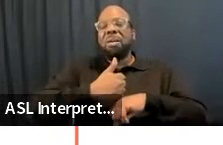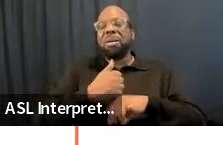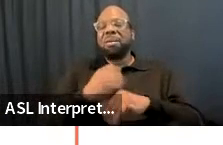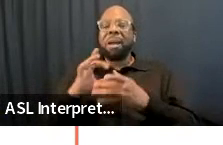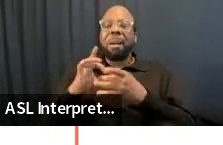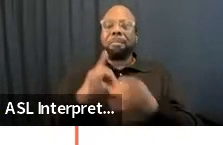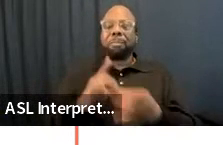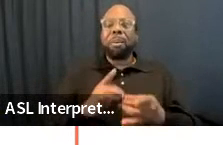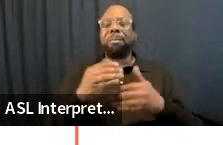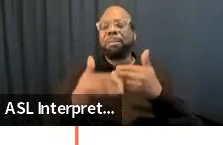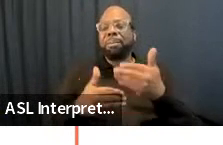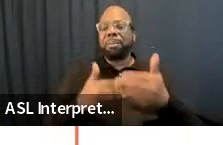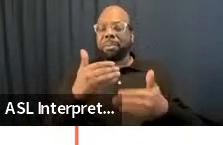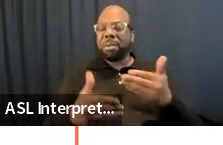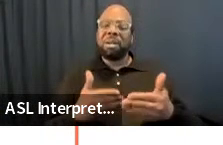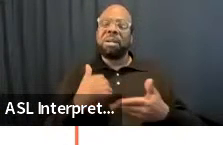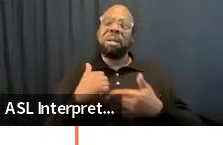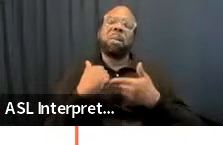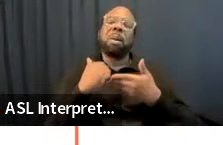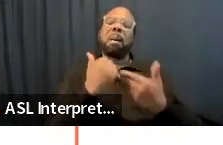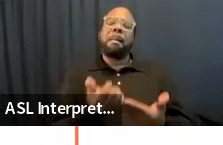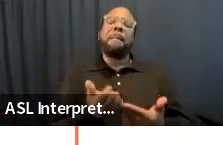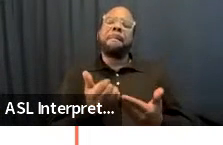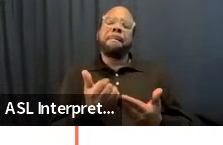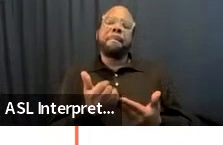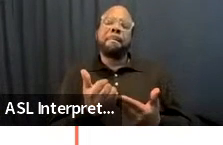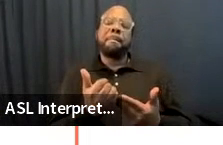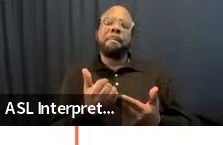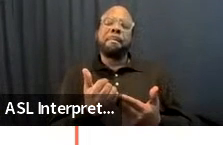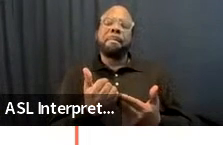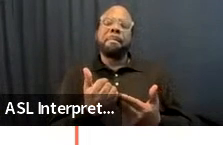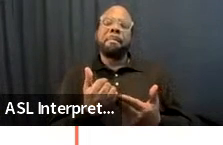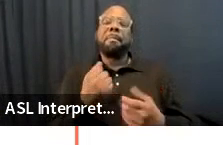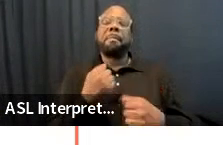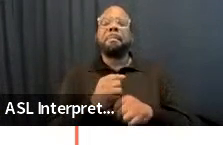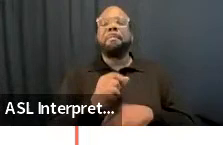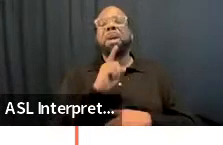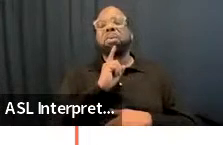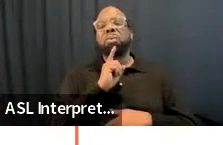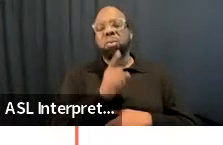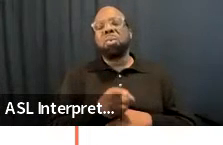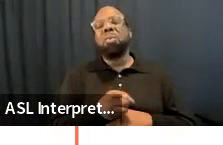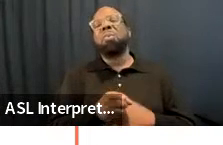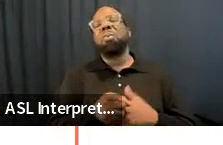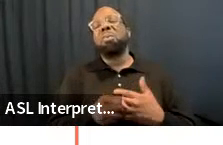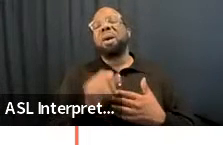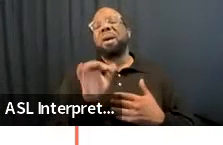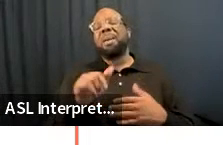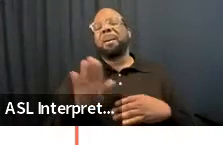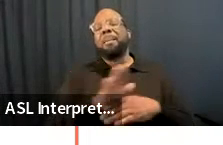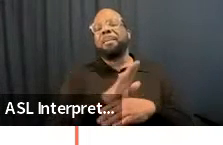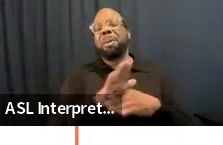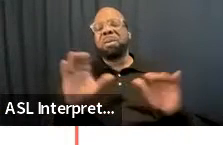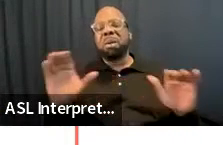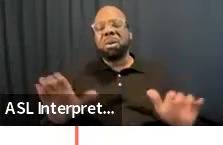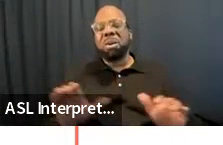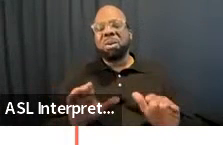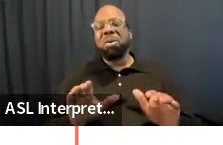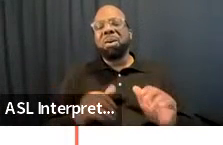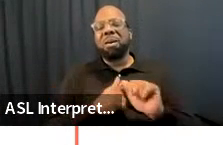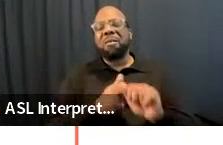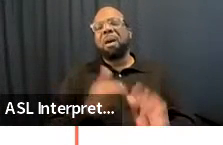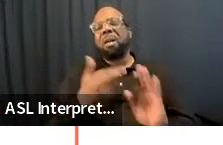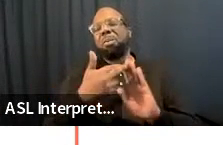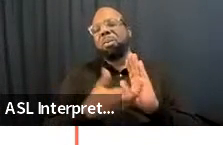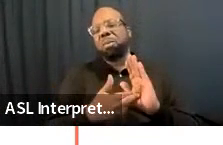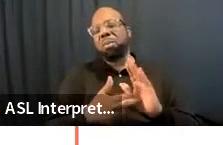that process that would help help ensure that business is doing what it should be.